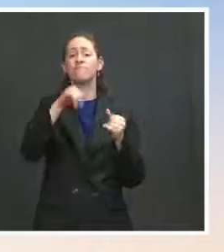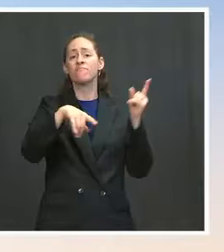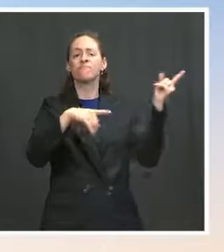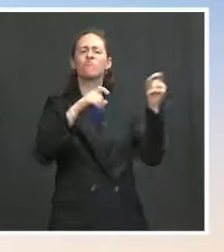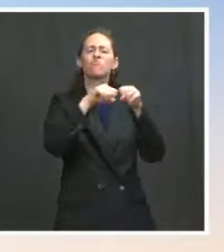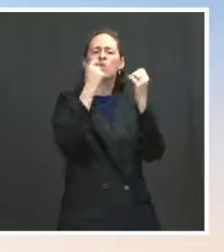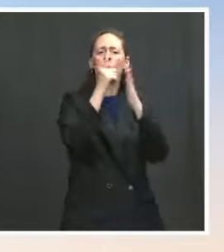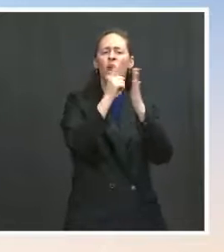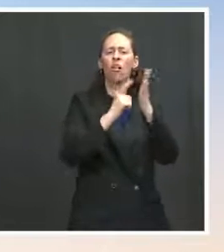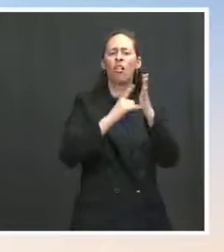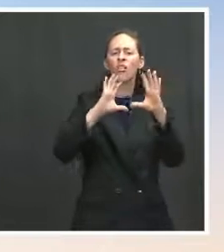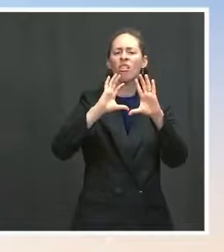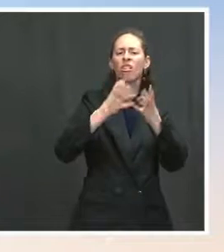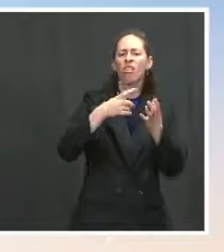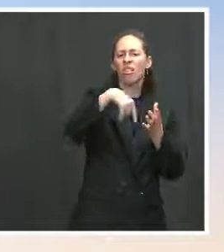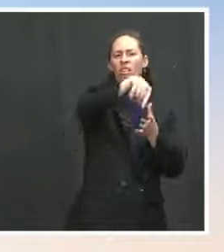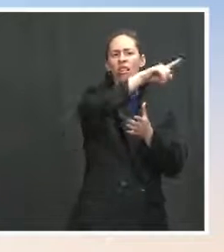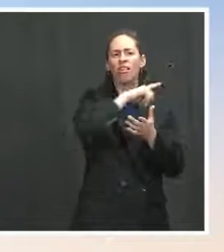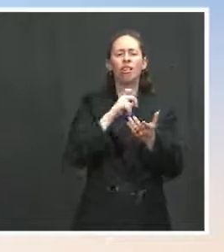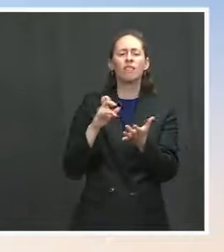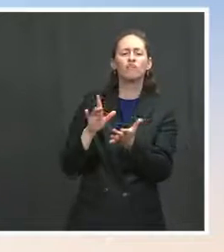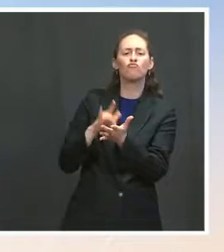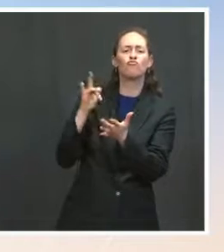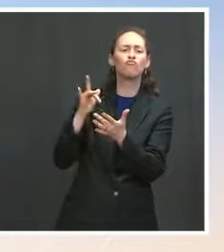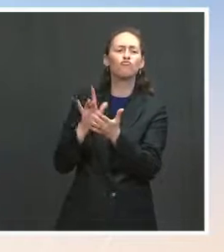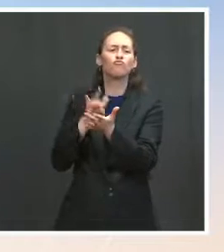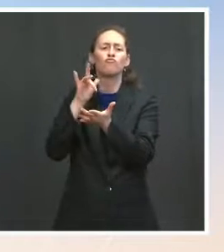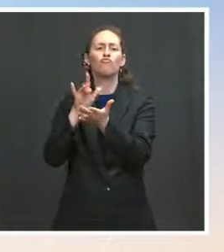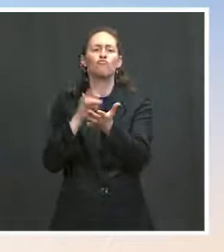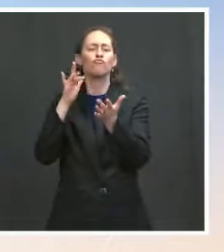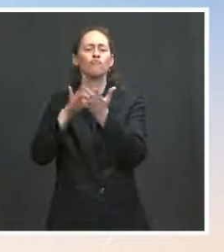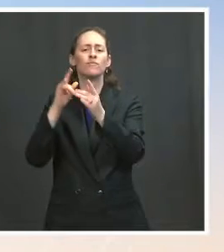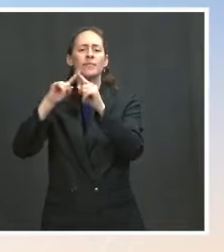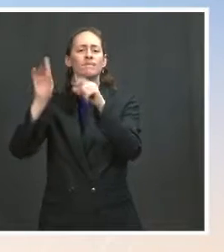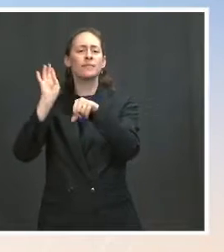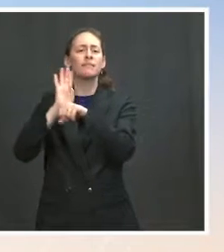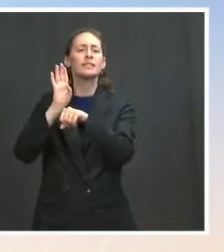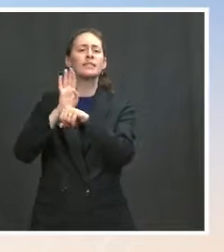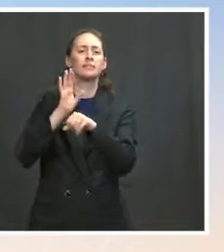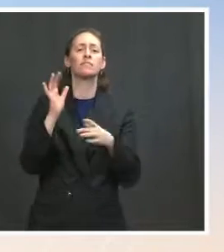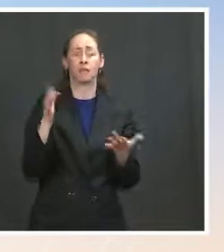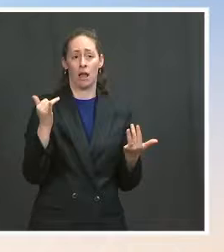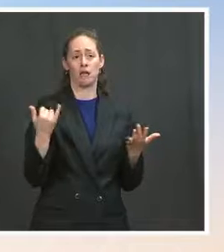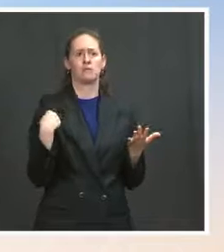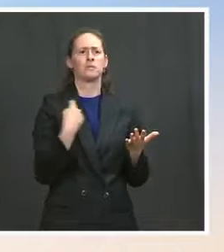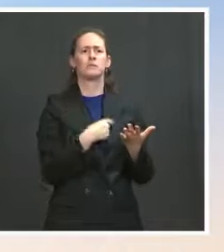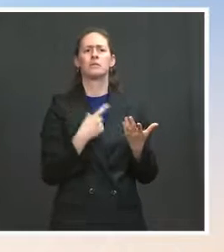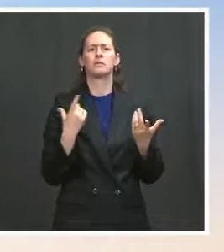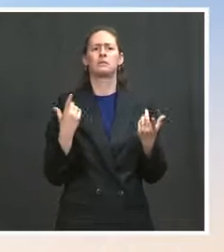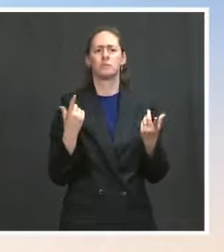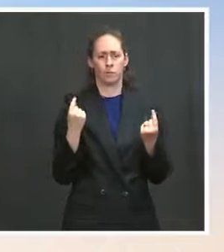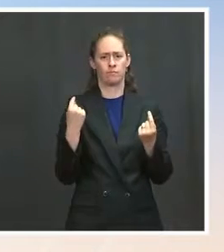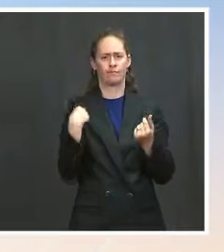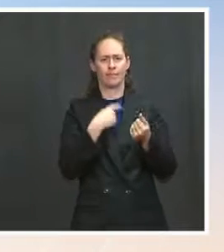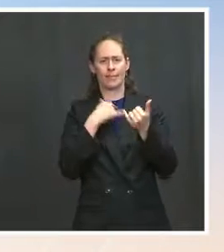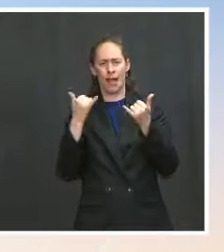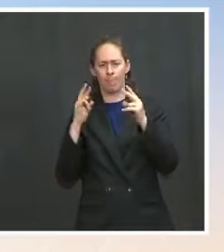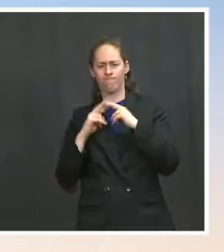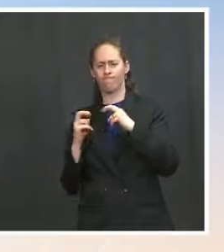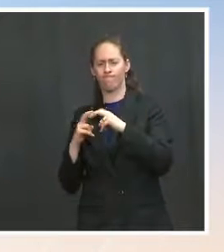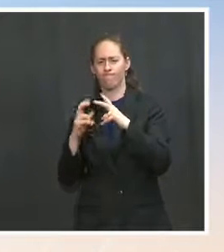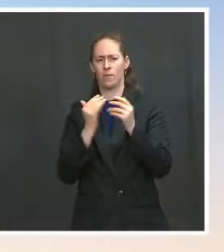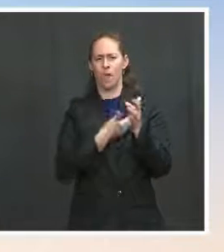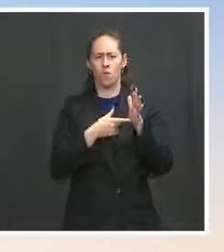local governments, and more. That's one of the reasons that we're doing our own review internally, which has the focus of 4